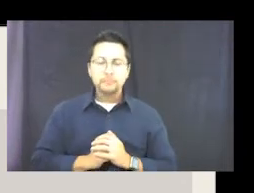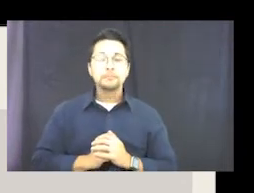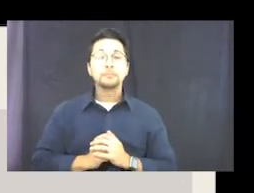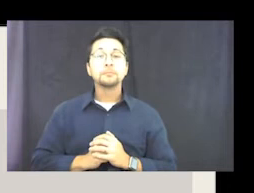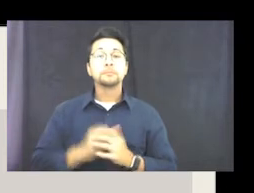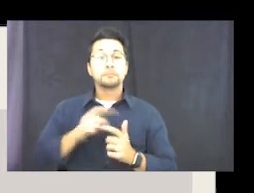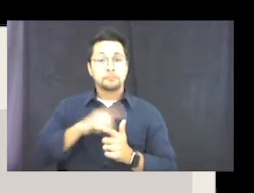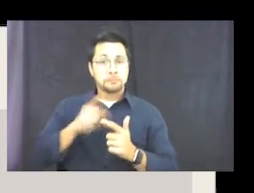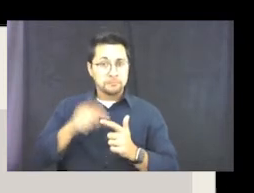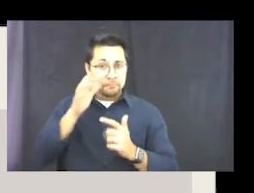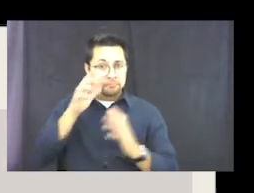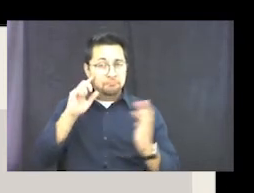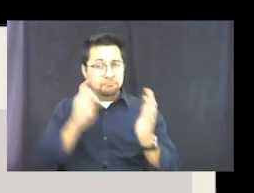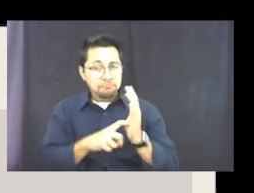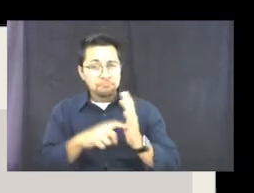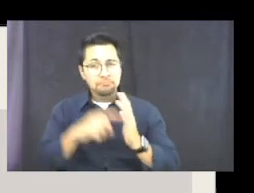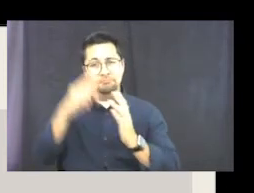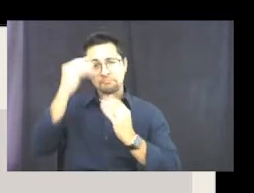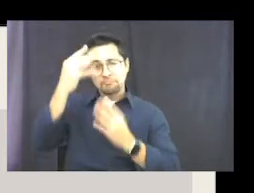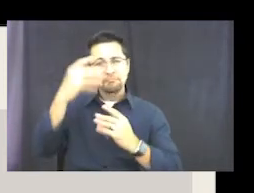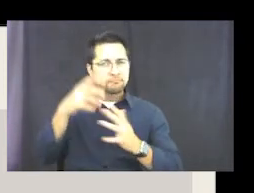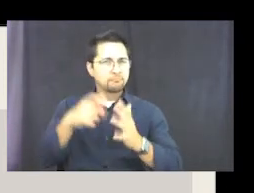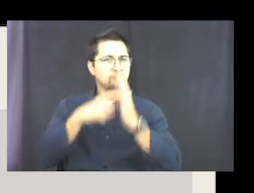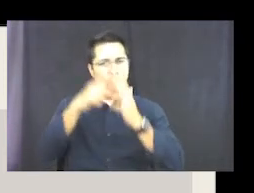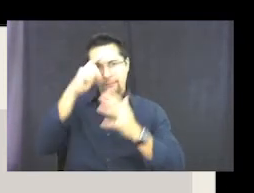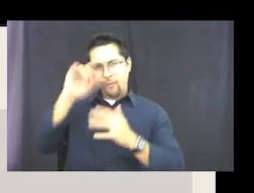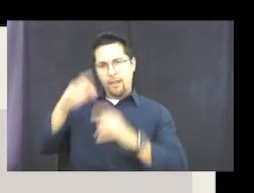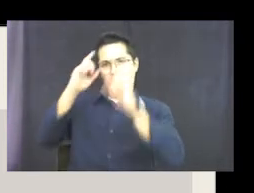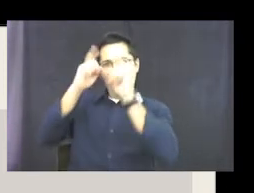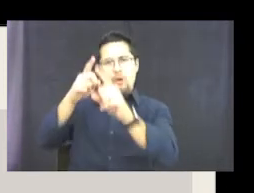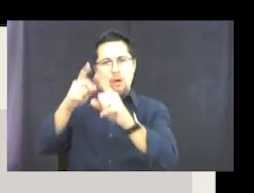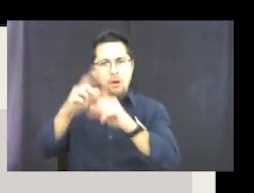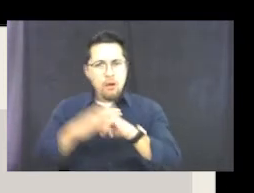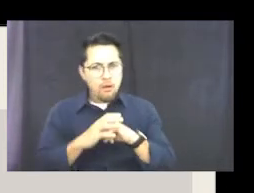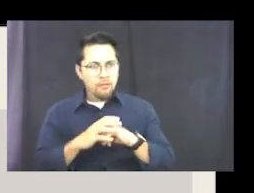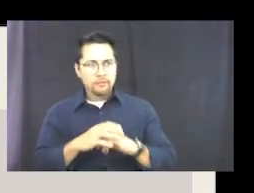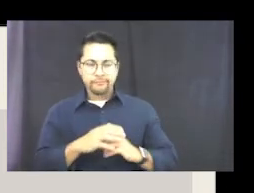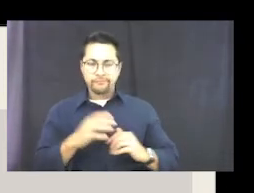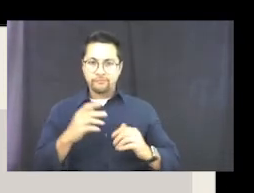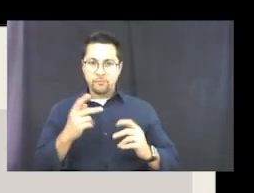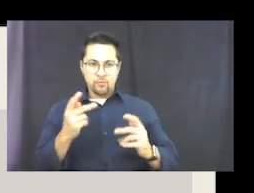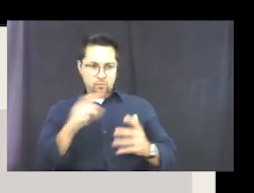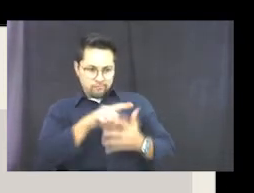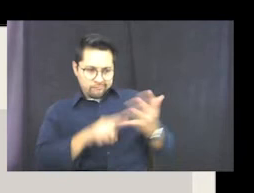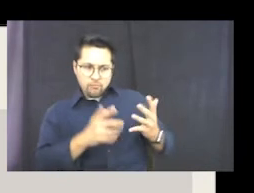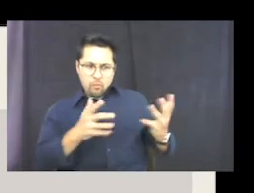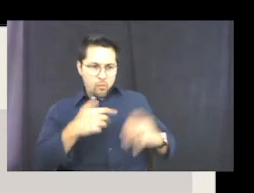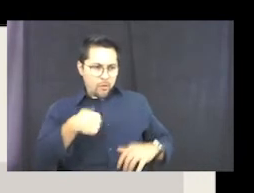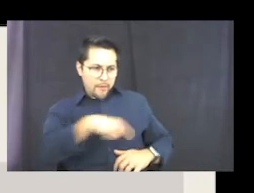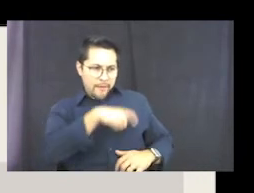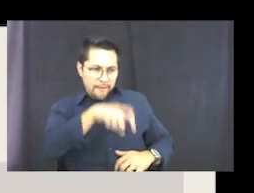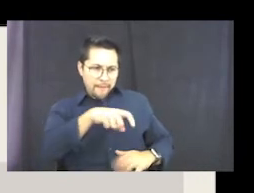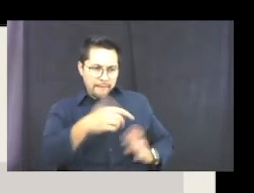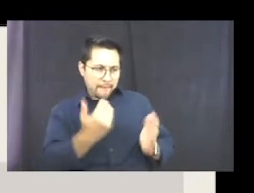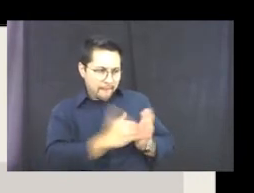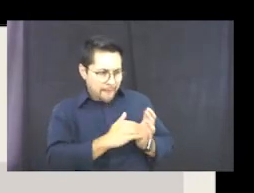Then you're going to identify the materials needed to complete your goal, asking yourself again, what materials do I need?